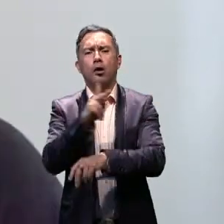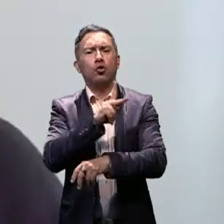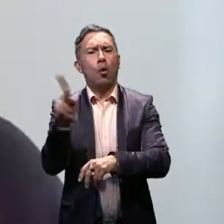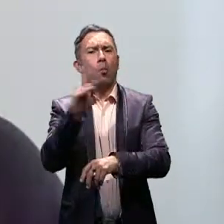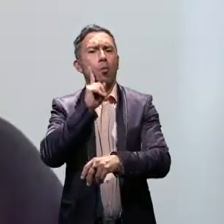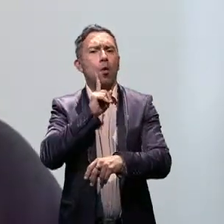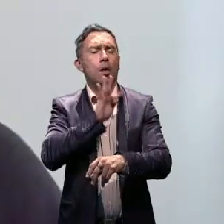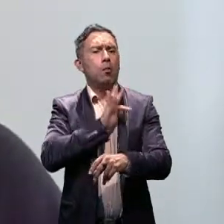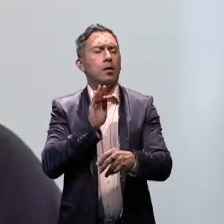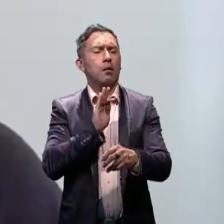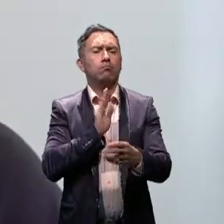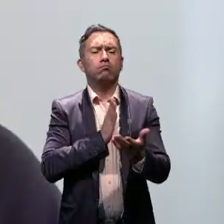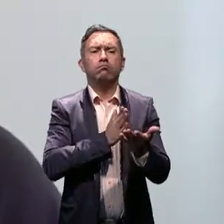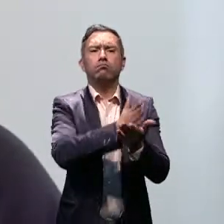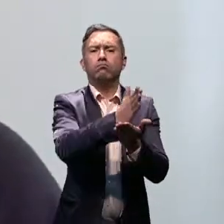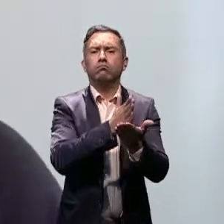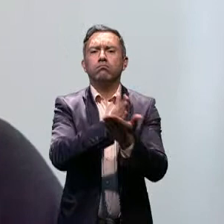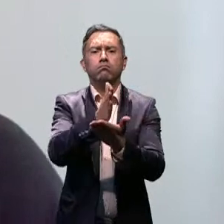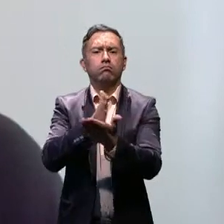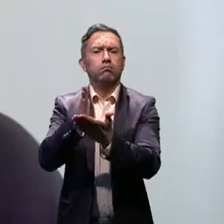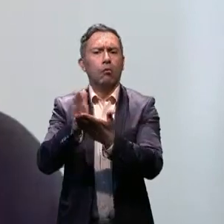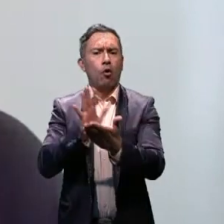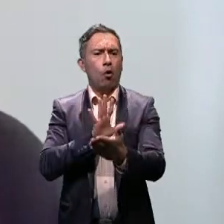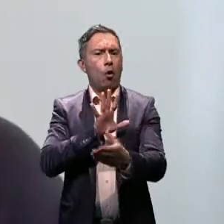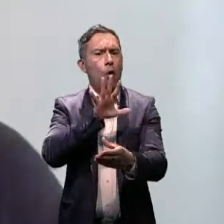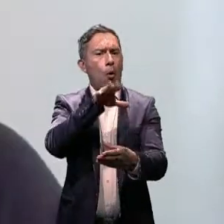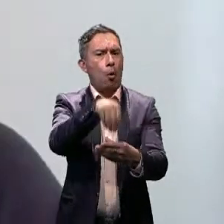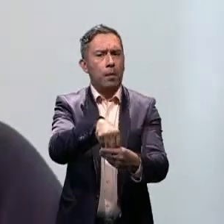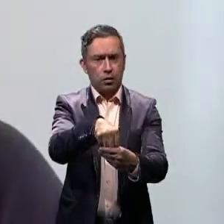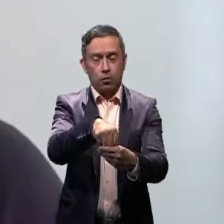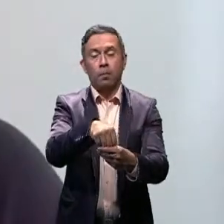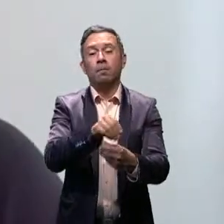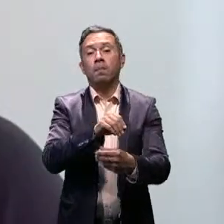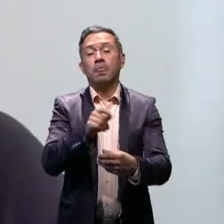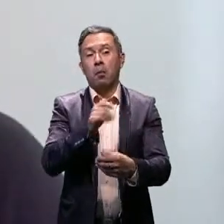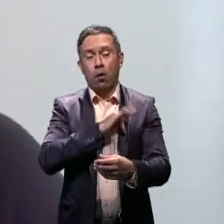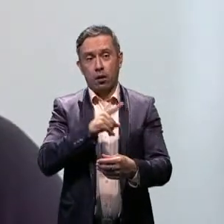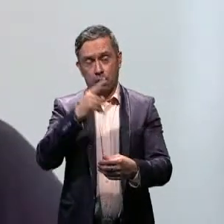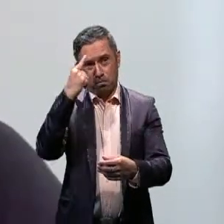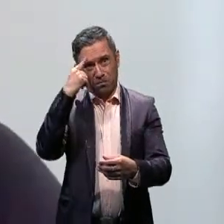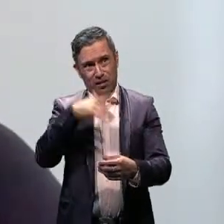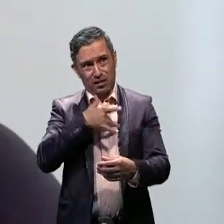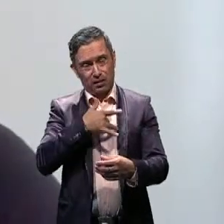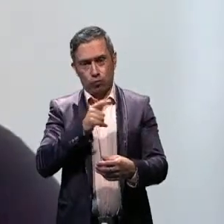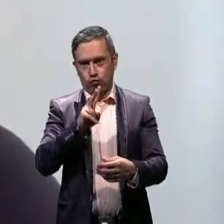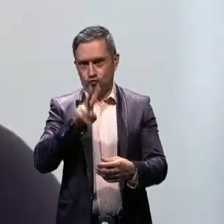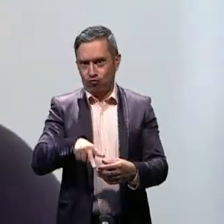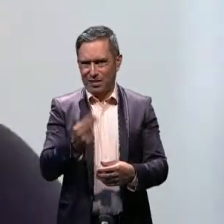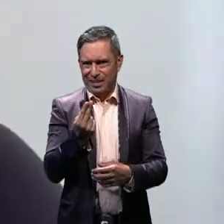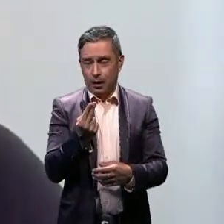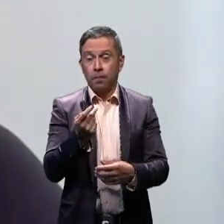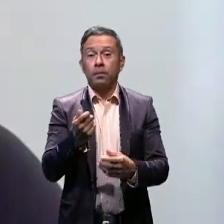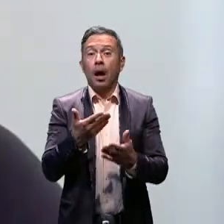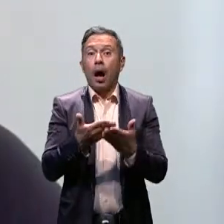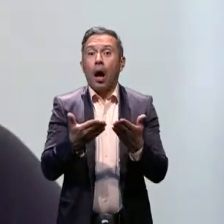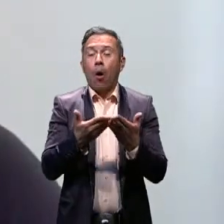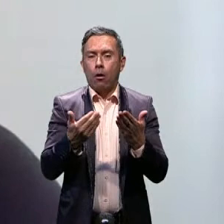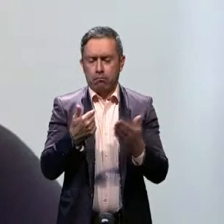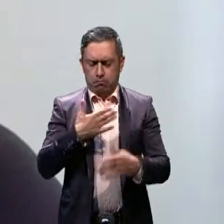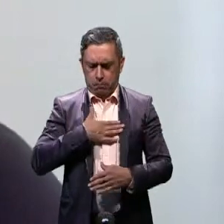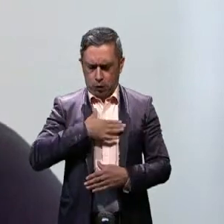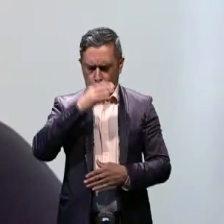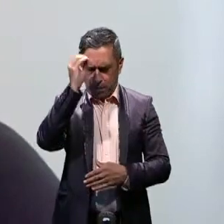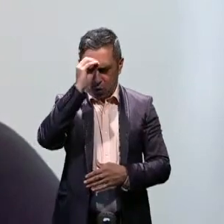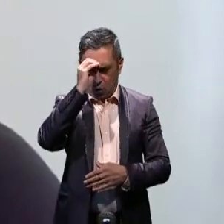collective activity regarding a need of understanding diversity as a reality and the opportunity that we